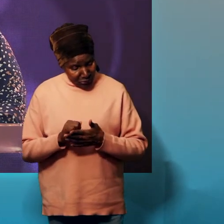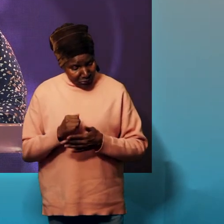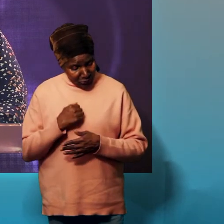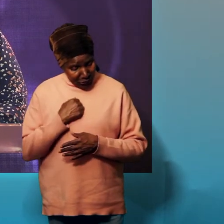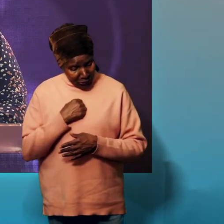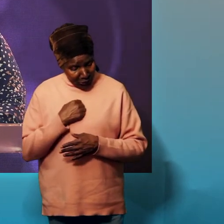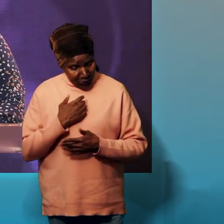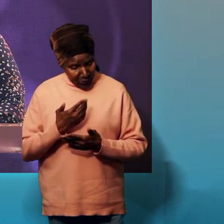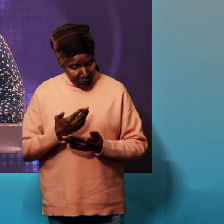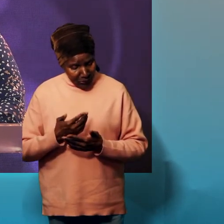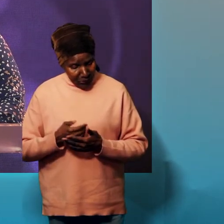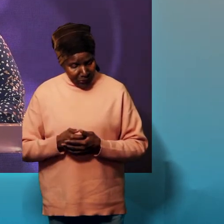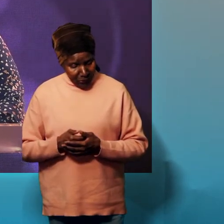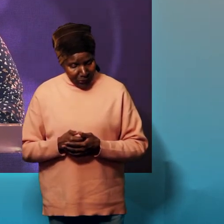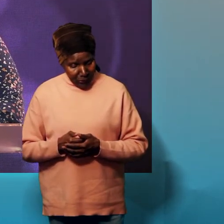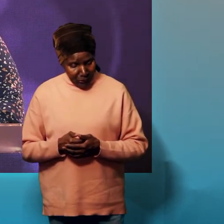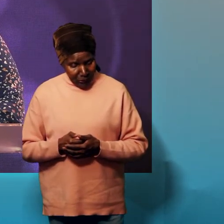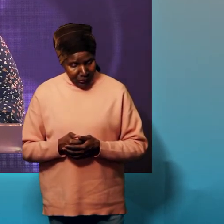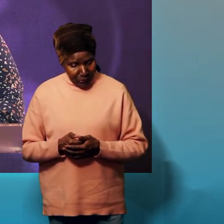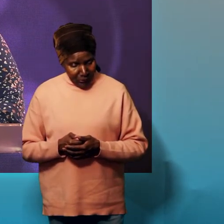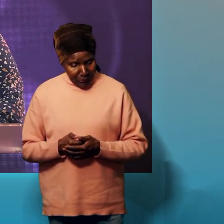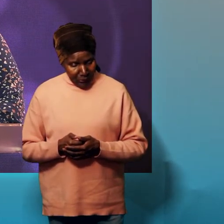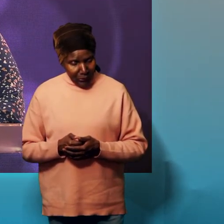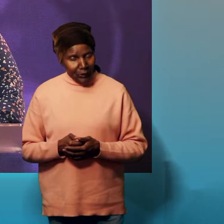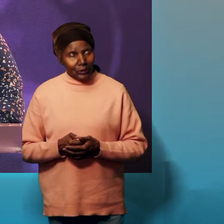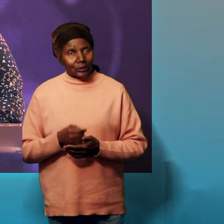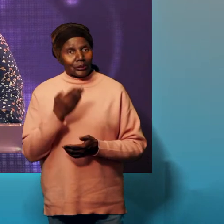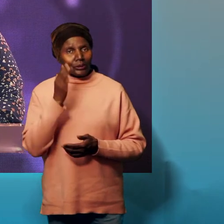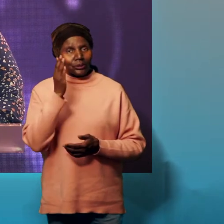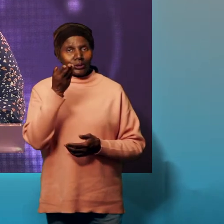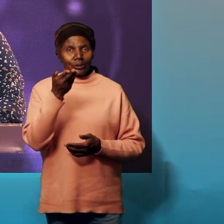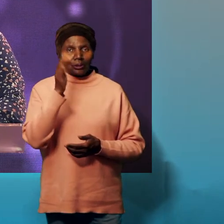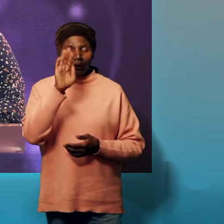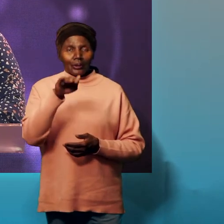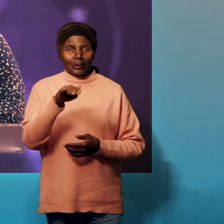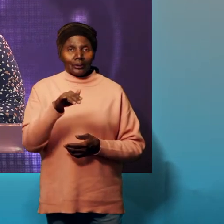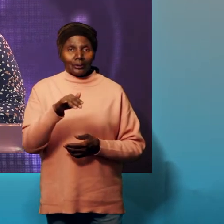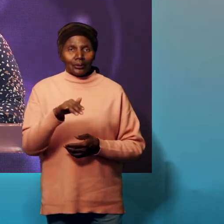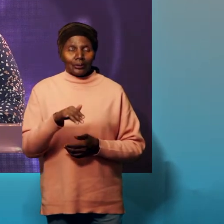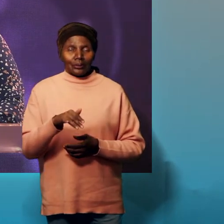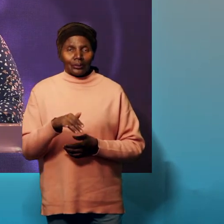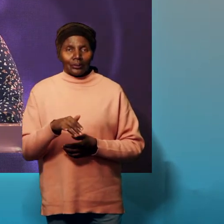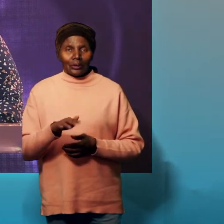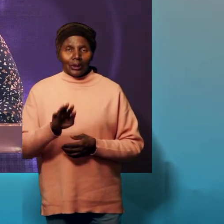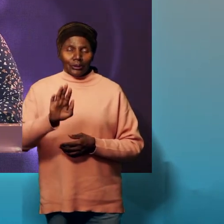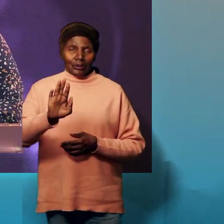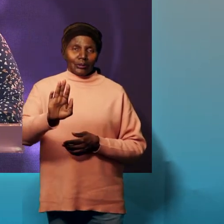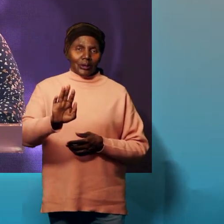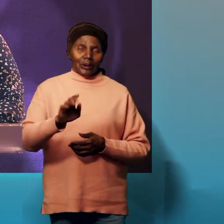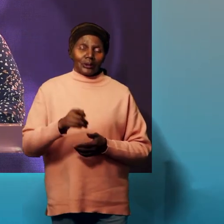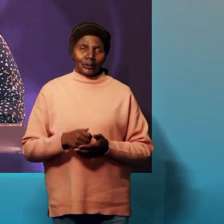As those at home stretch forward to be ministered to by your Holy